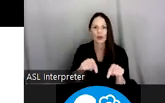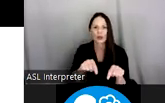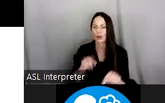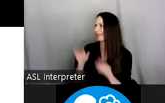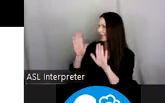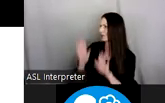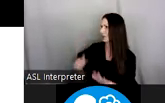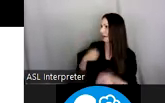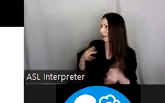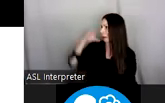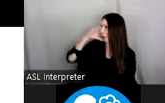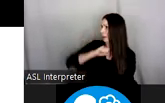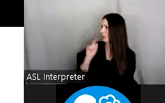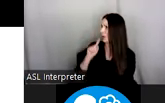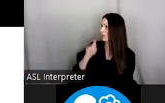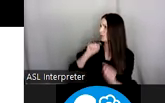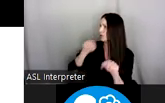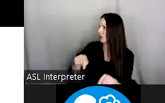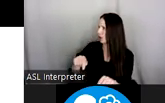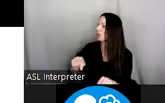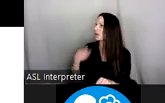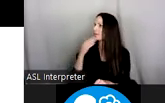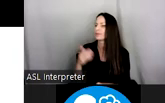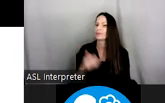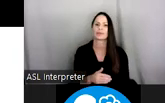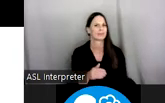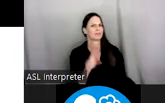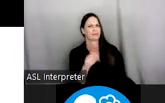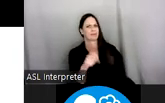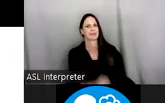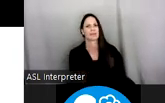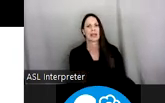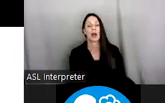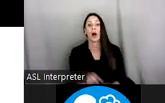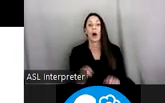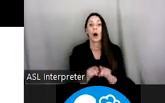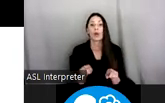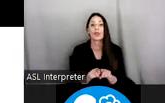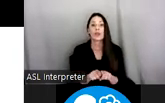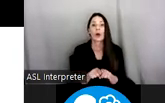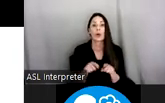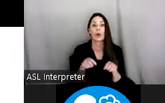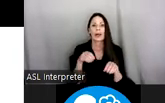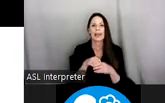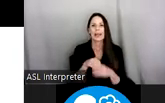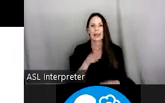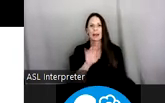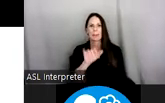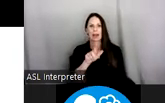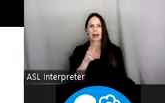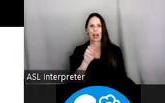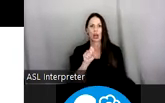supposed to be. So thank you. Yeah, totally. Also, we talked in the bylaws committee or the